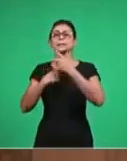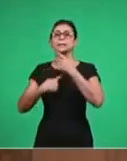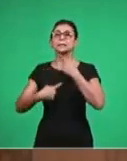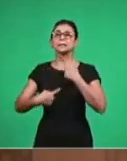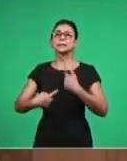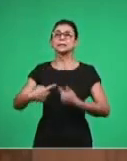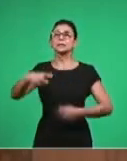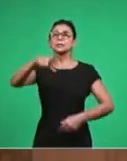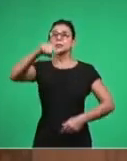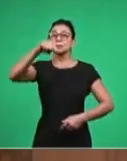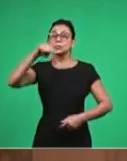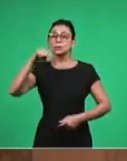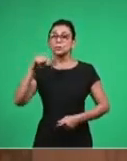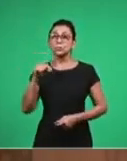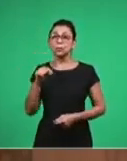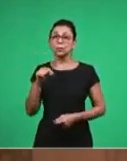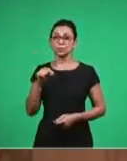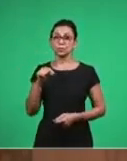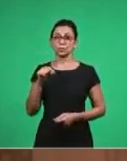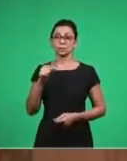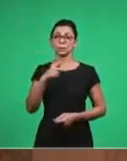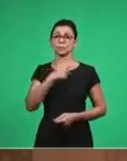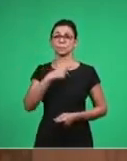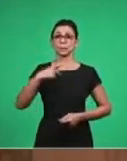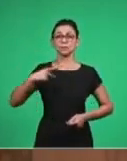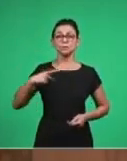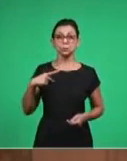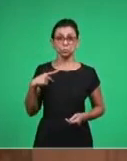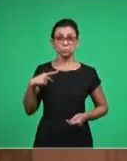whoever desires and wishes for this,